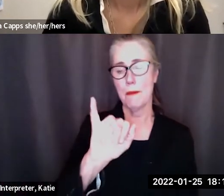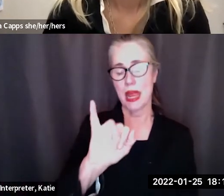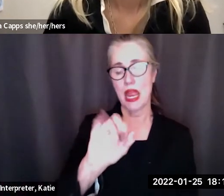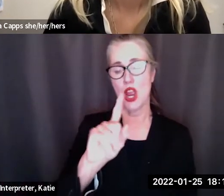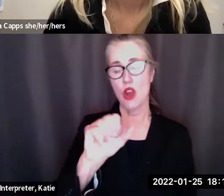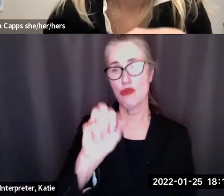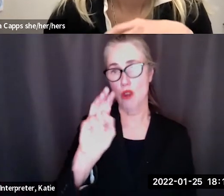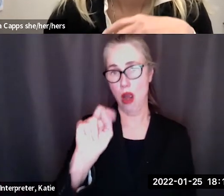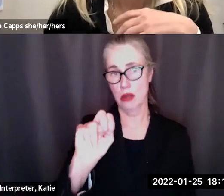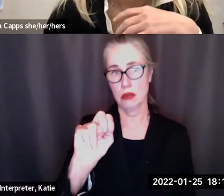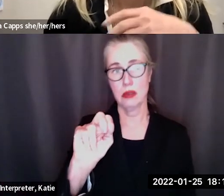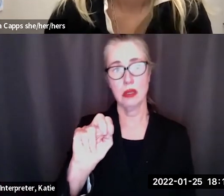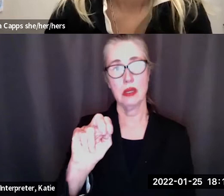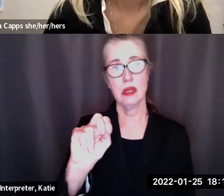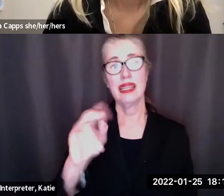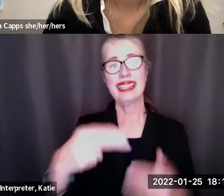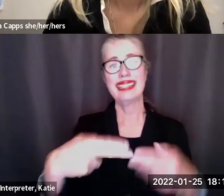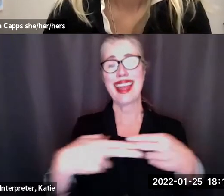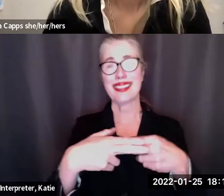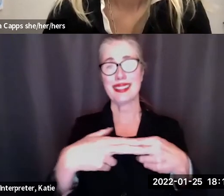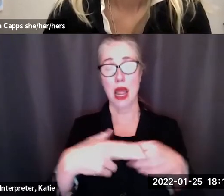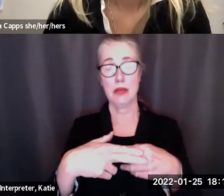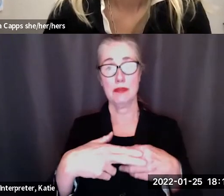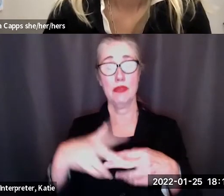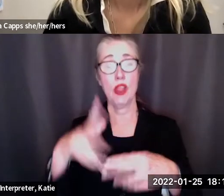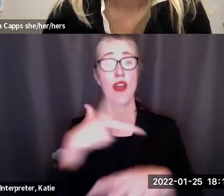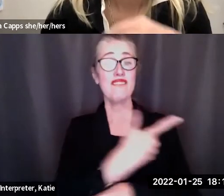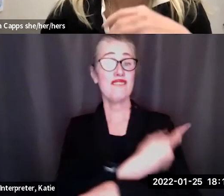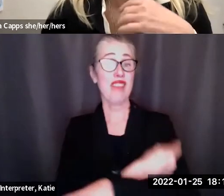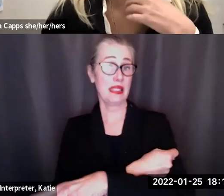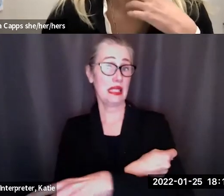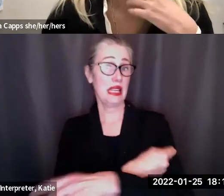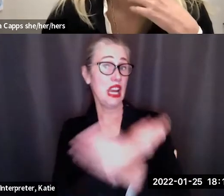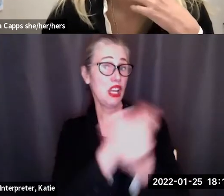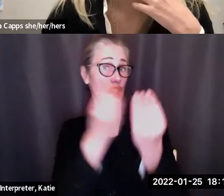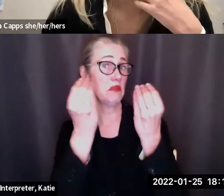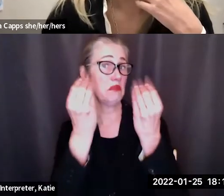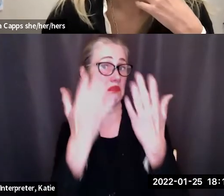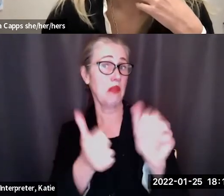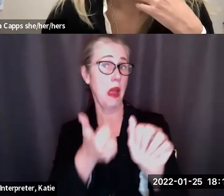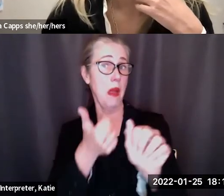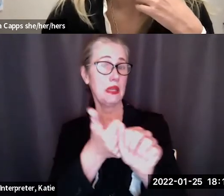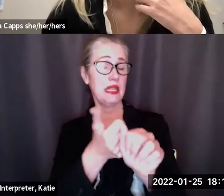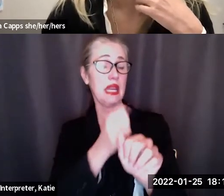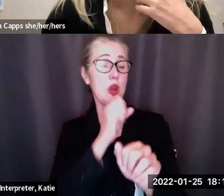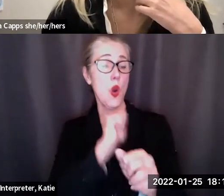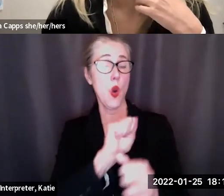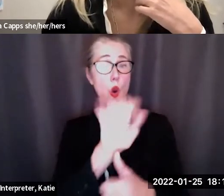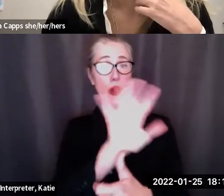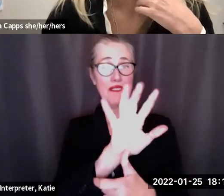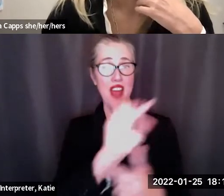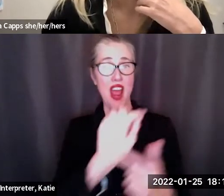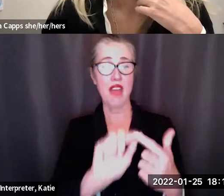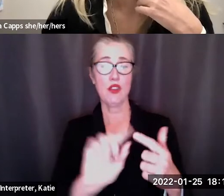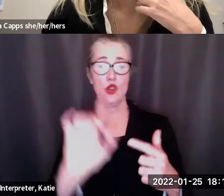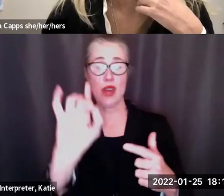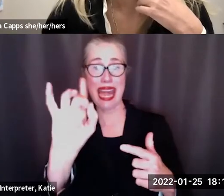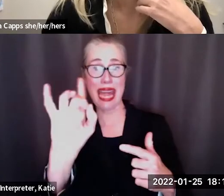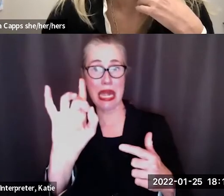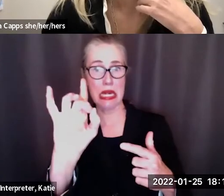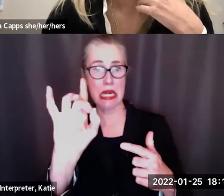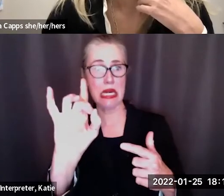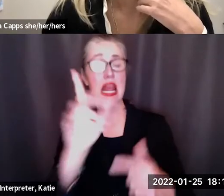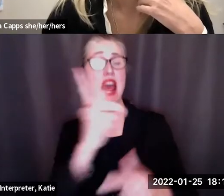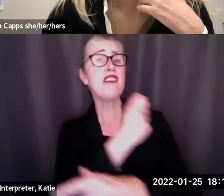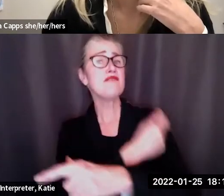so just a little news on the vaccinations so with ages five through eight there was an increase but it's